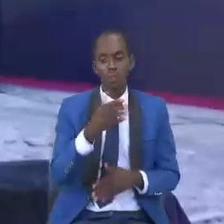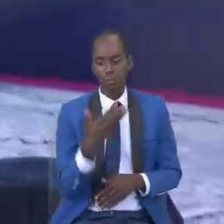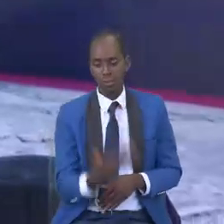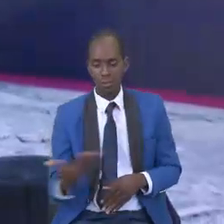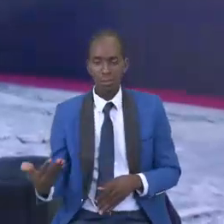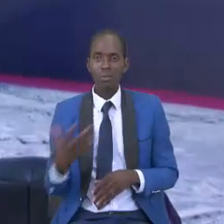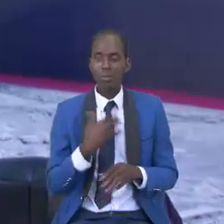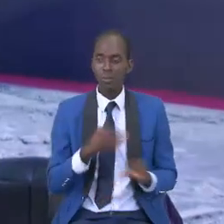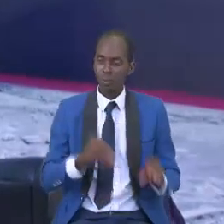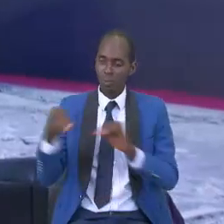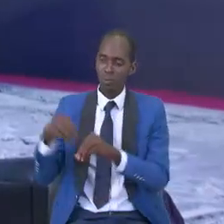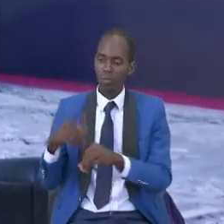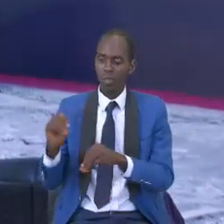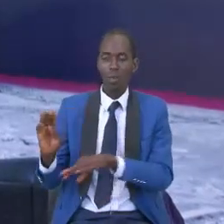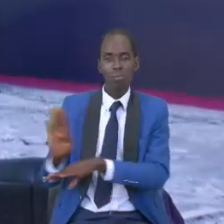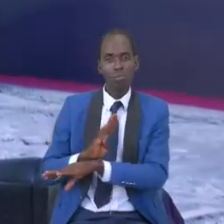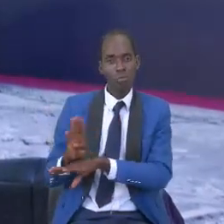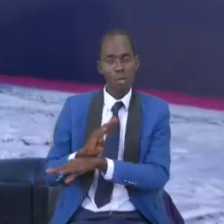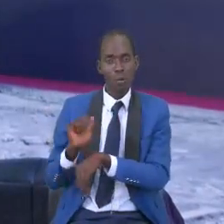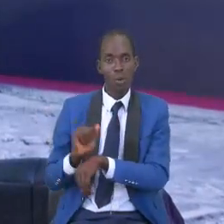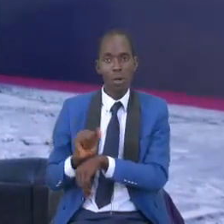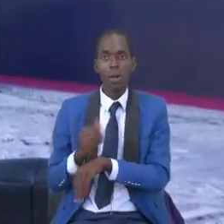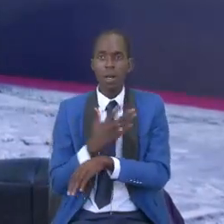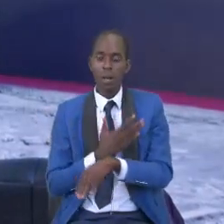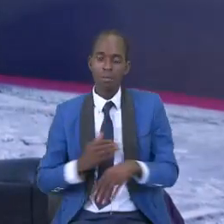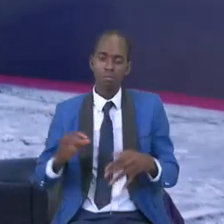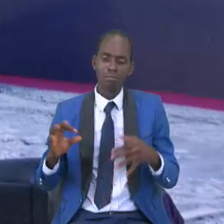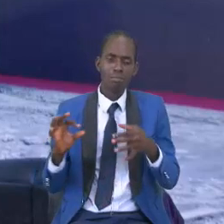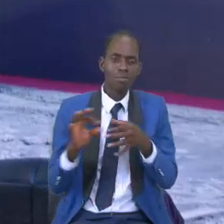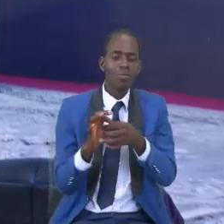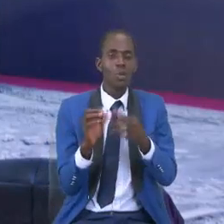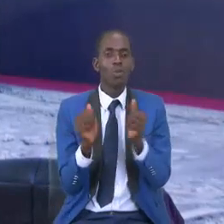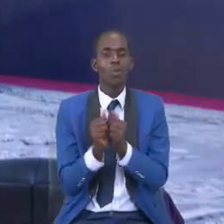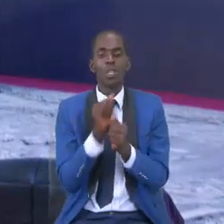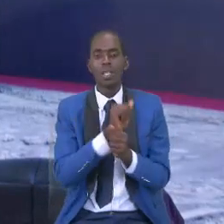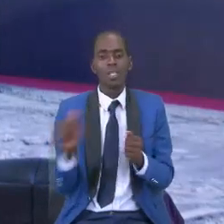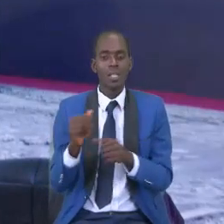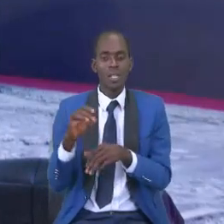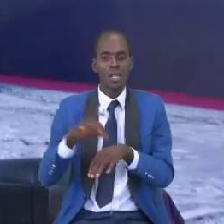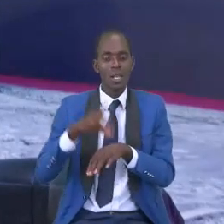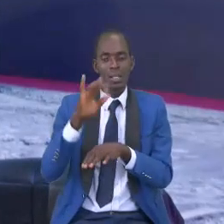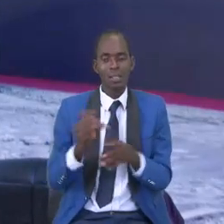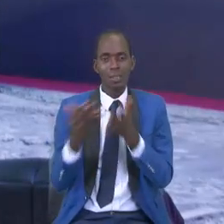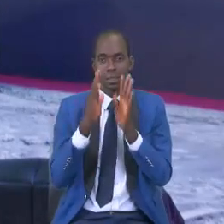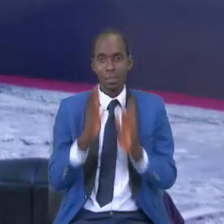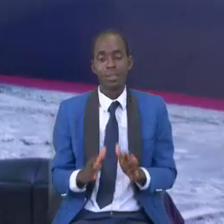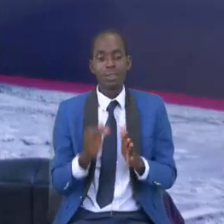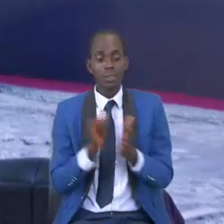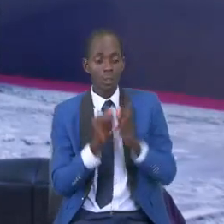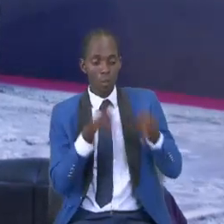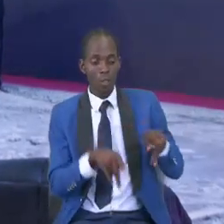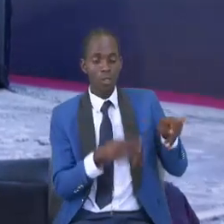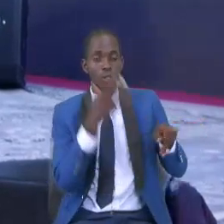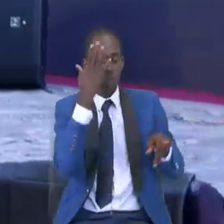into business, and there is then you join with a carnal servant. That person knows the will of God. He knows